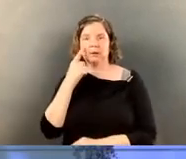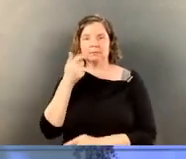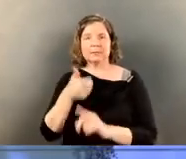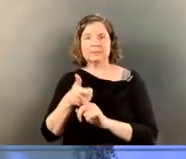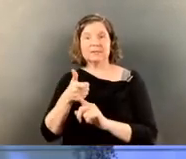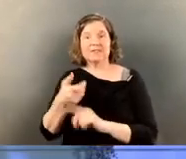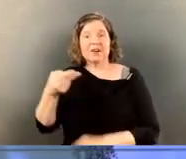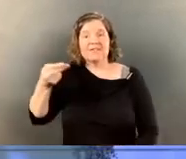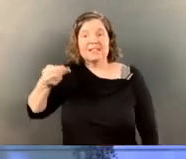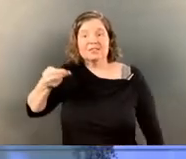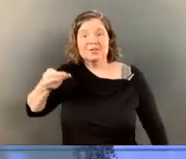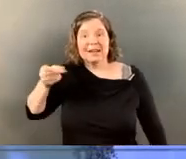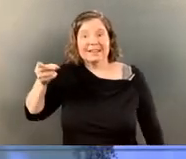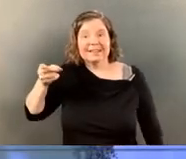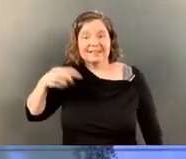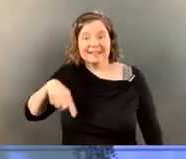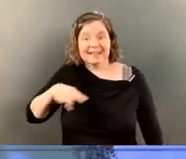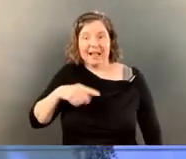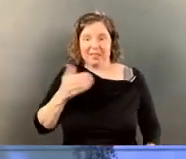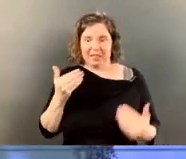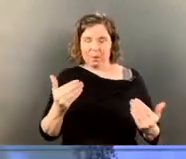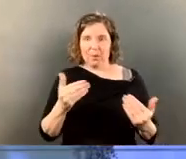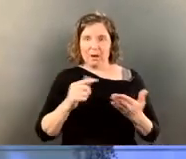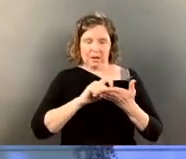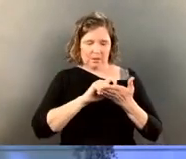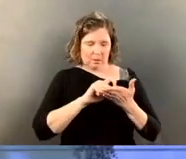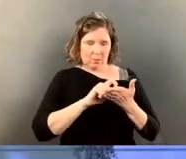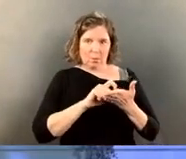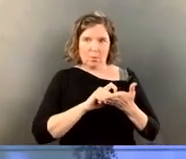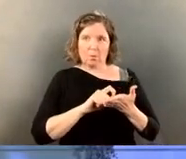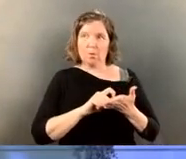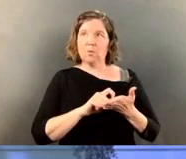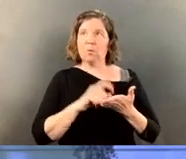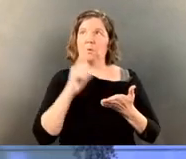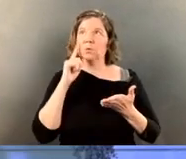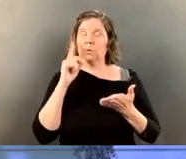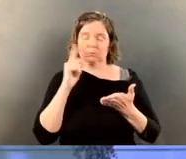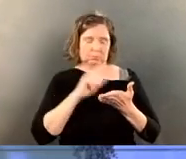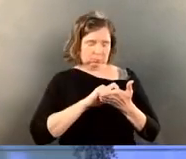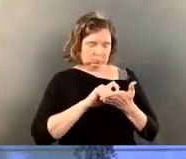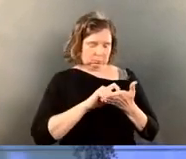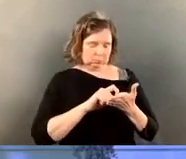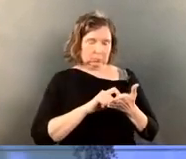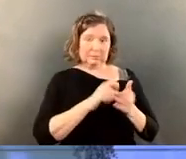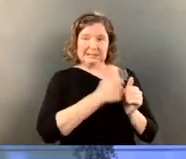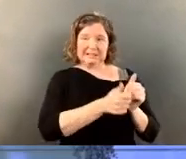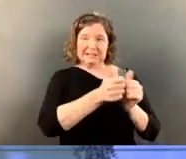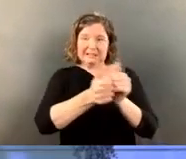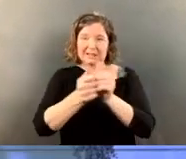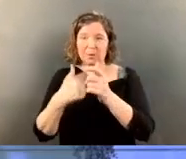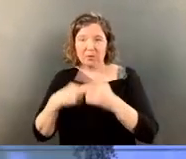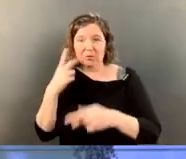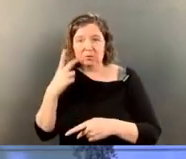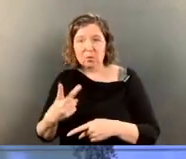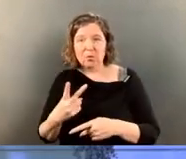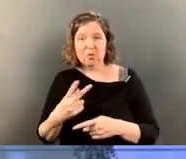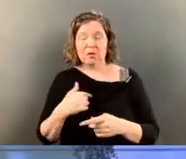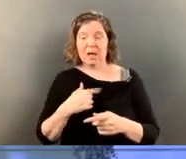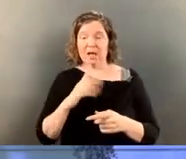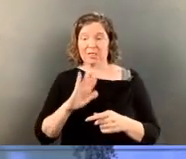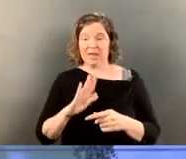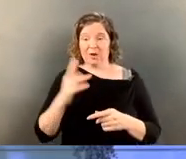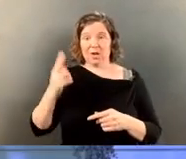of history. And they went and they recorded their eyewitness accounts of what they saw. And